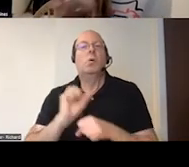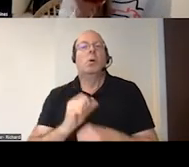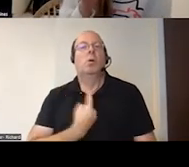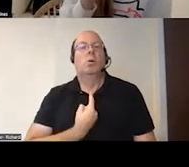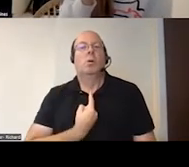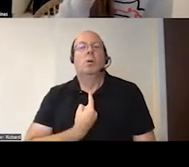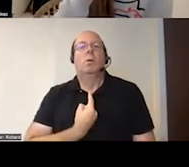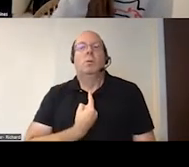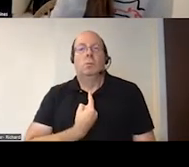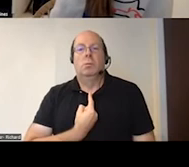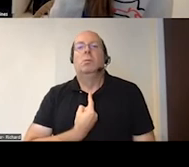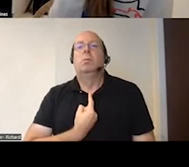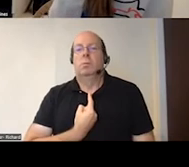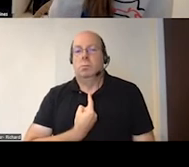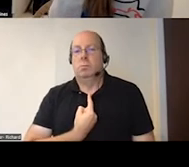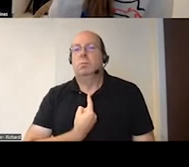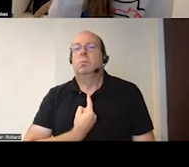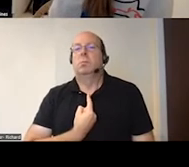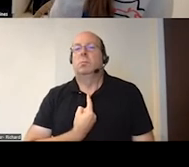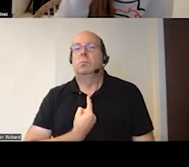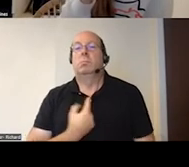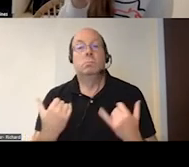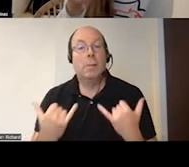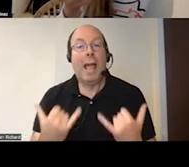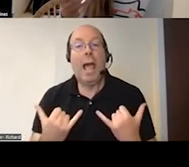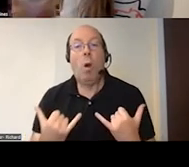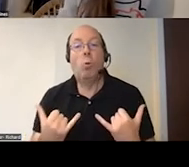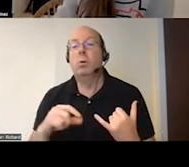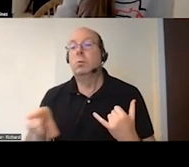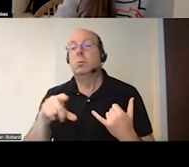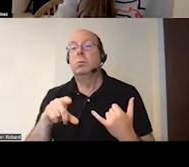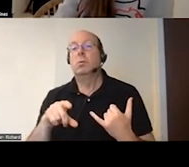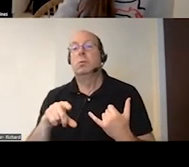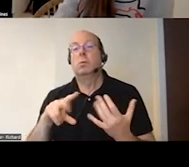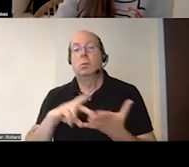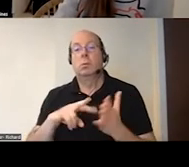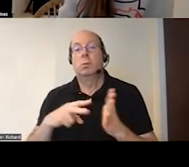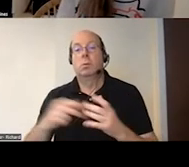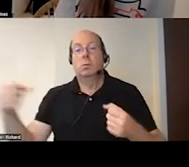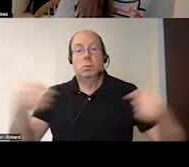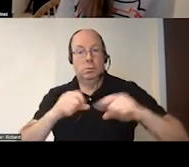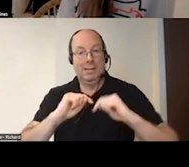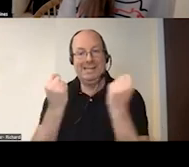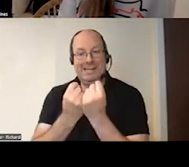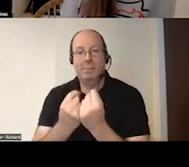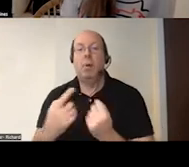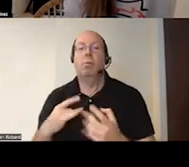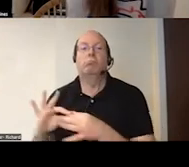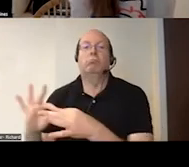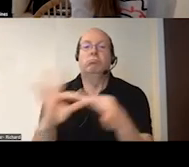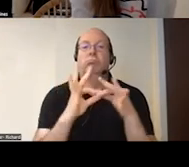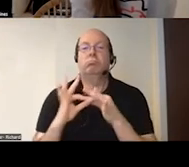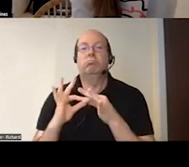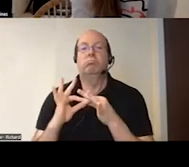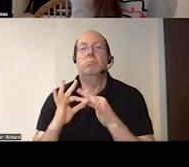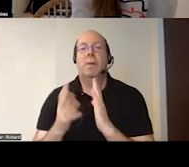but in my current venture, I made sure to be very intentional about building a team that I really wanted to work with, that had different